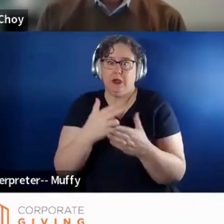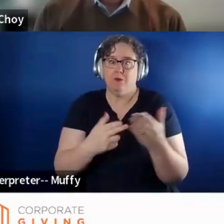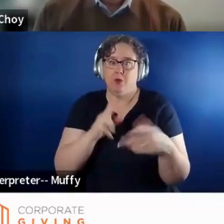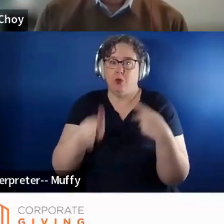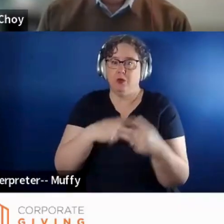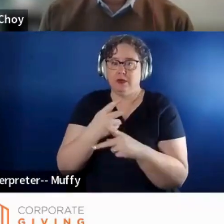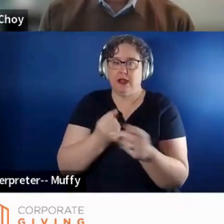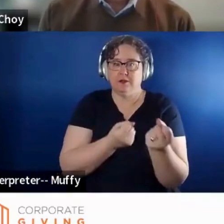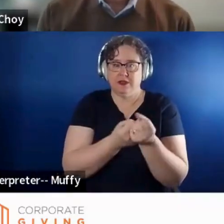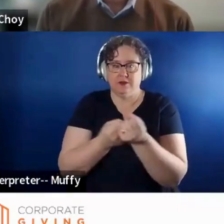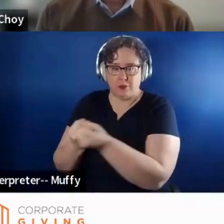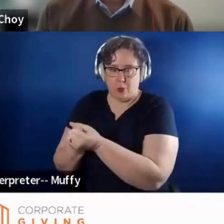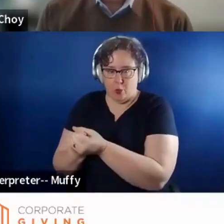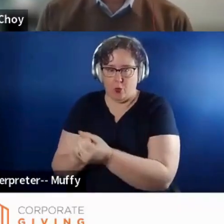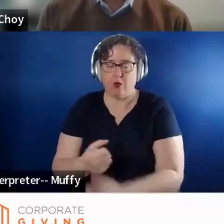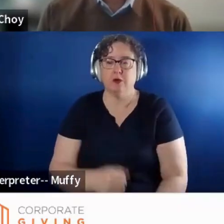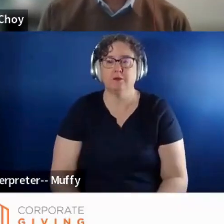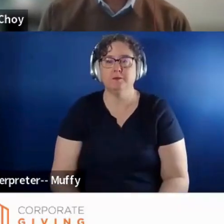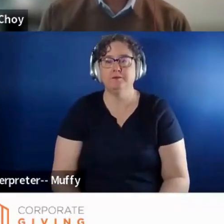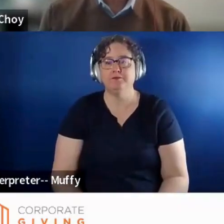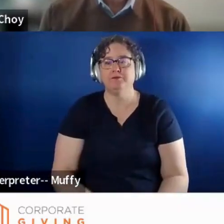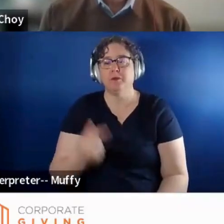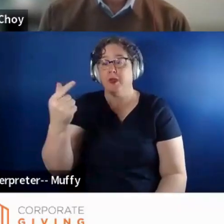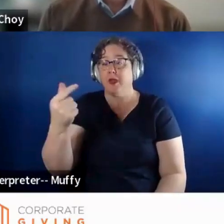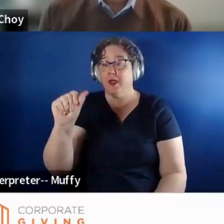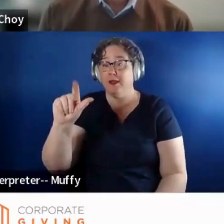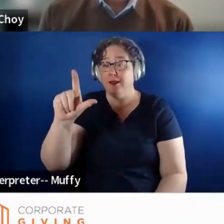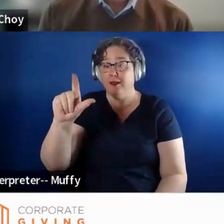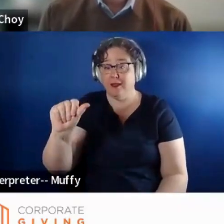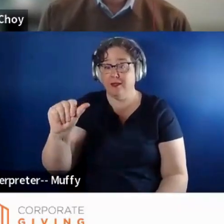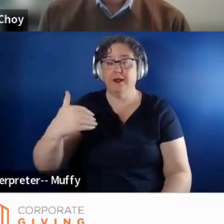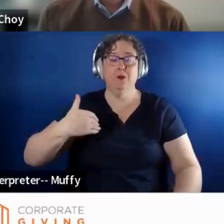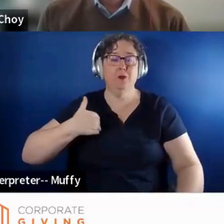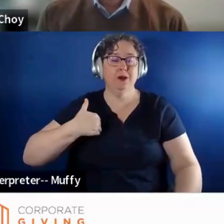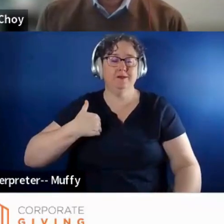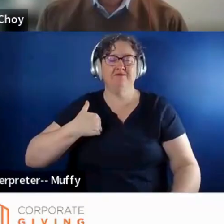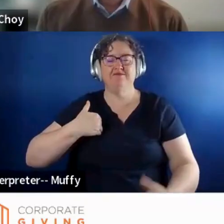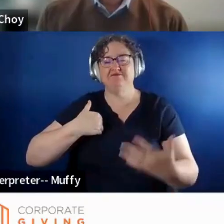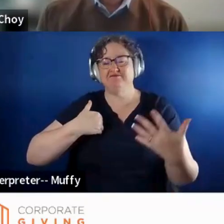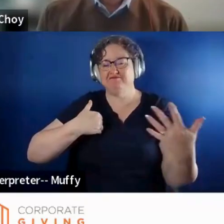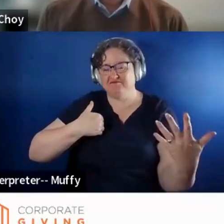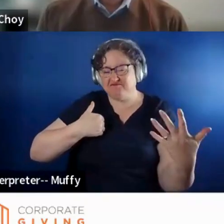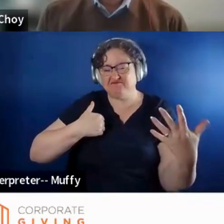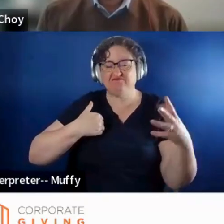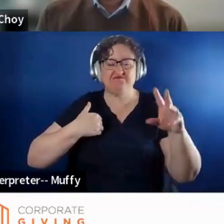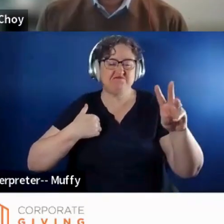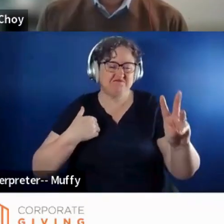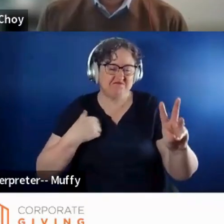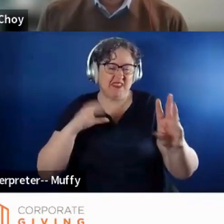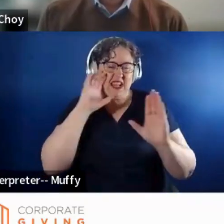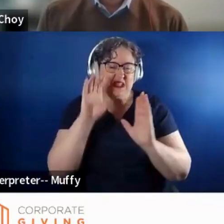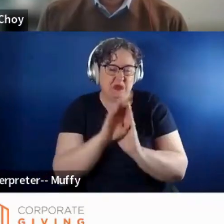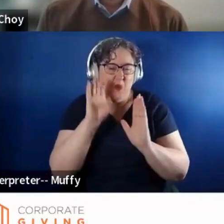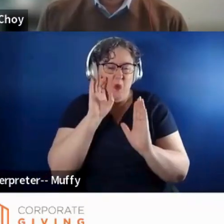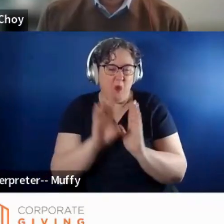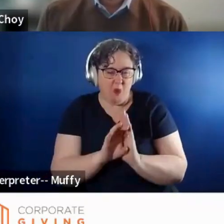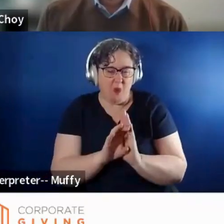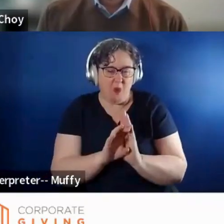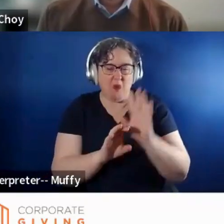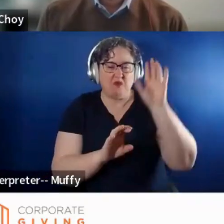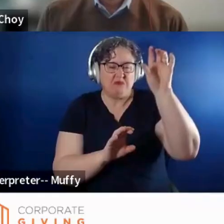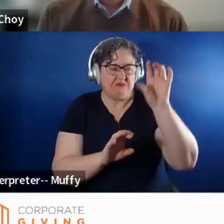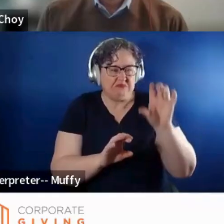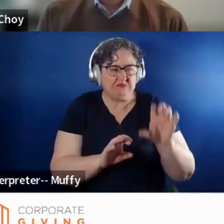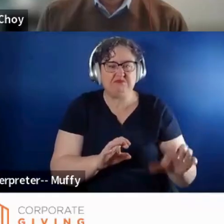support. And then if you look at our gala, we'll have 5, 6 logos.